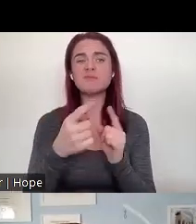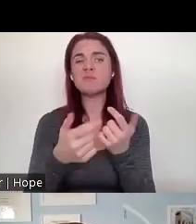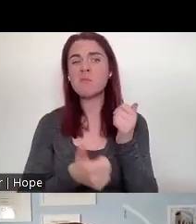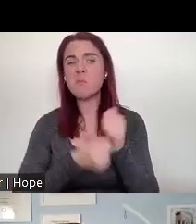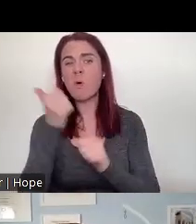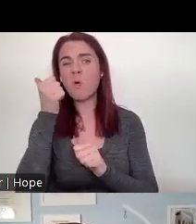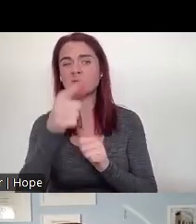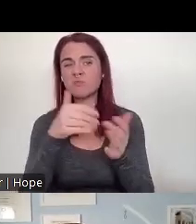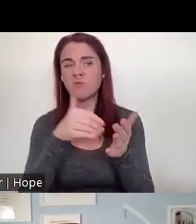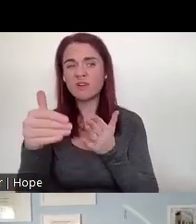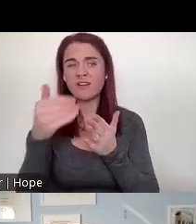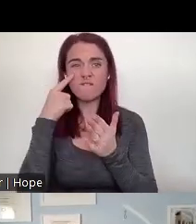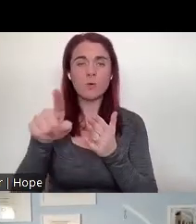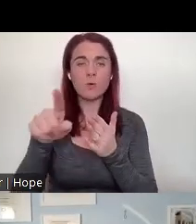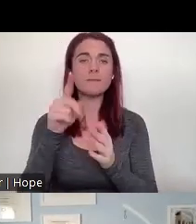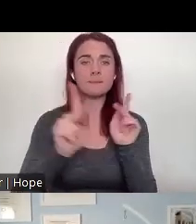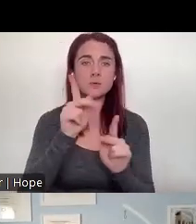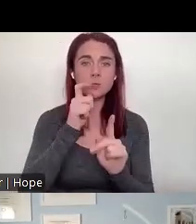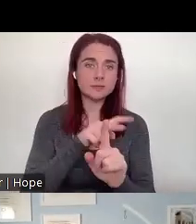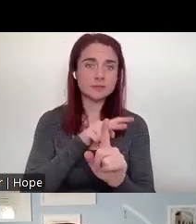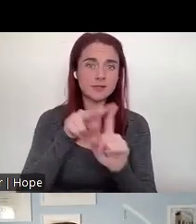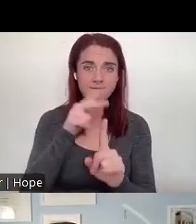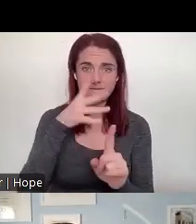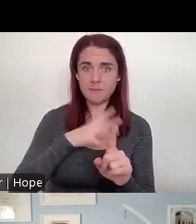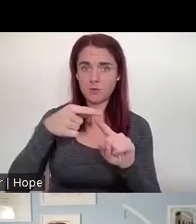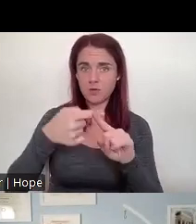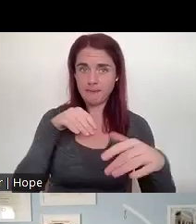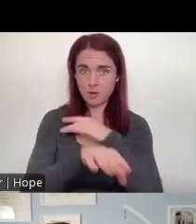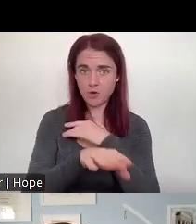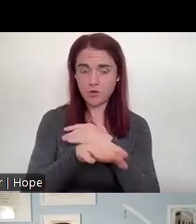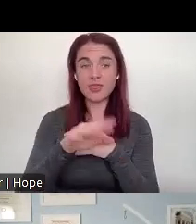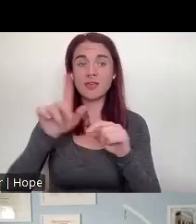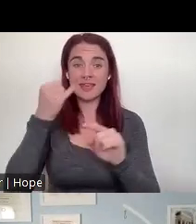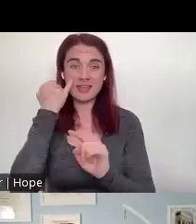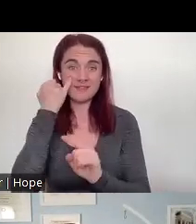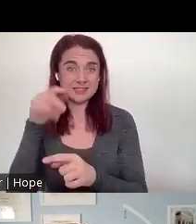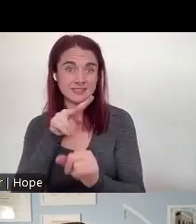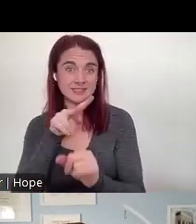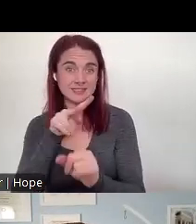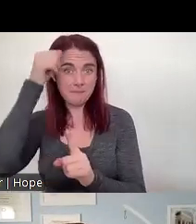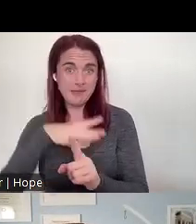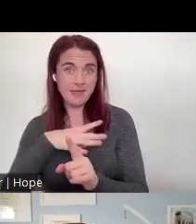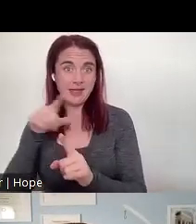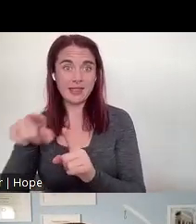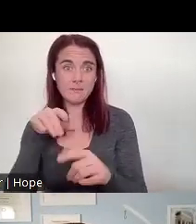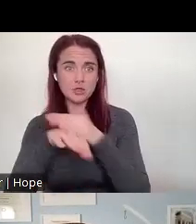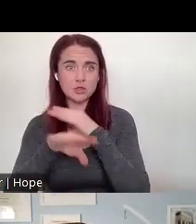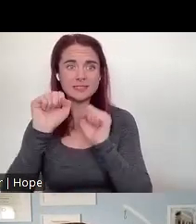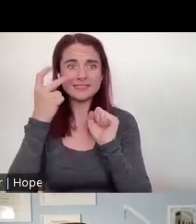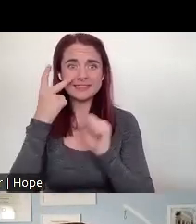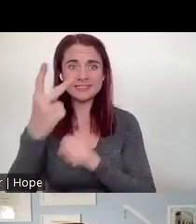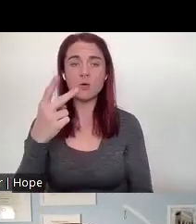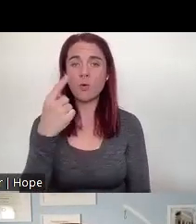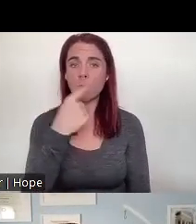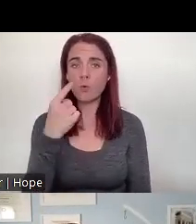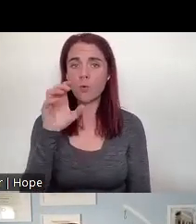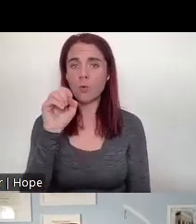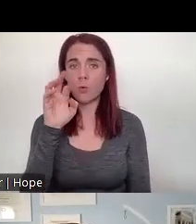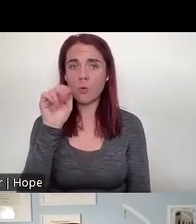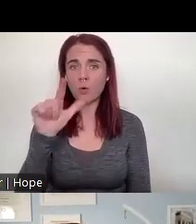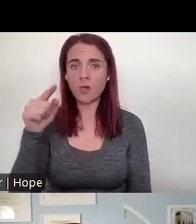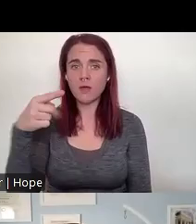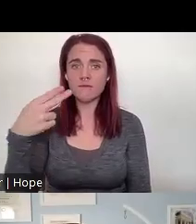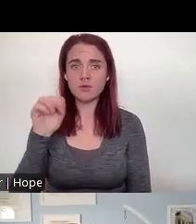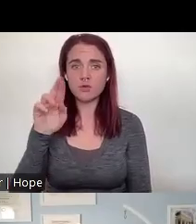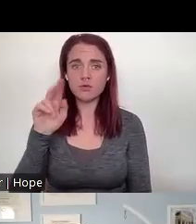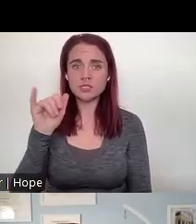those assigned female at birth. And for those assigned male at birth, oropharyngeal cancer, particularly those at the back of the throat, are